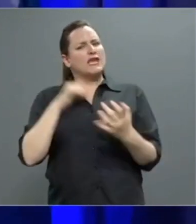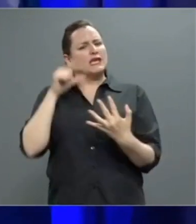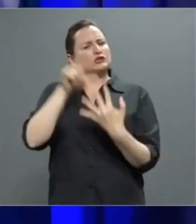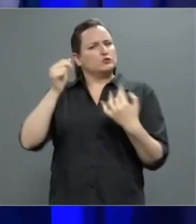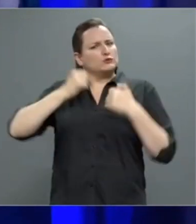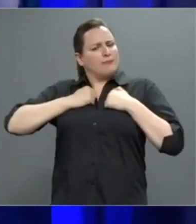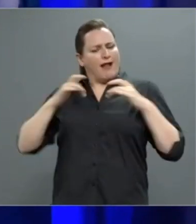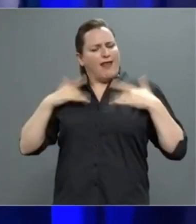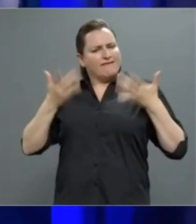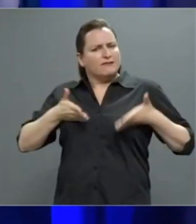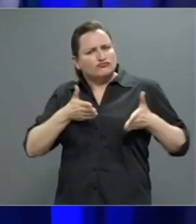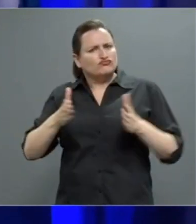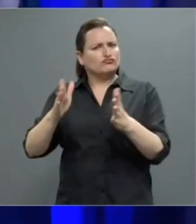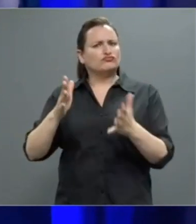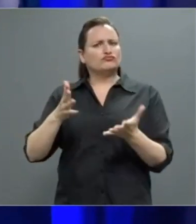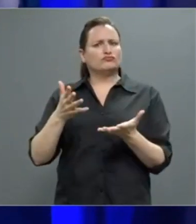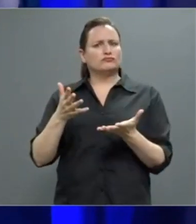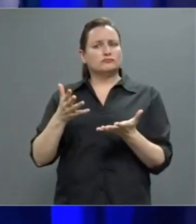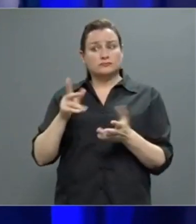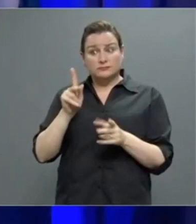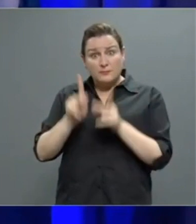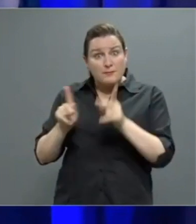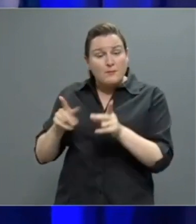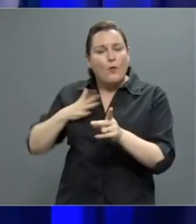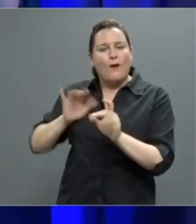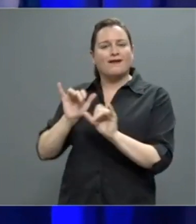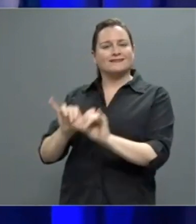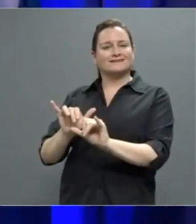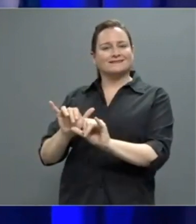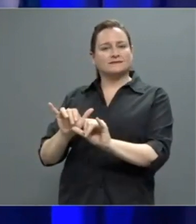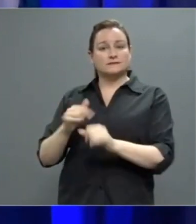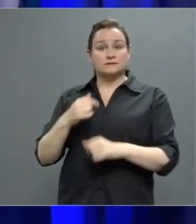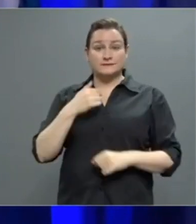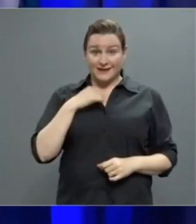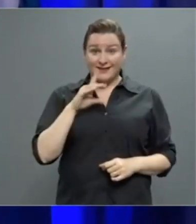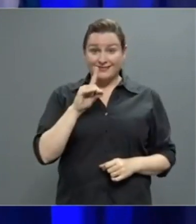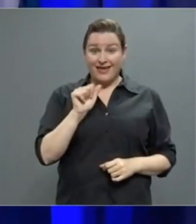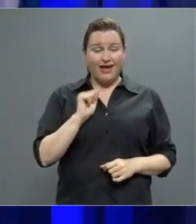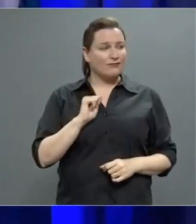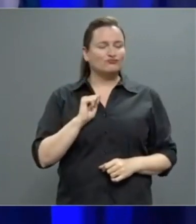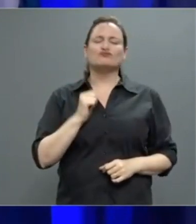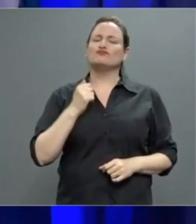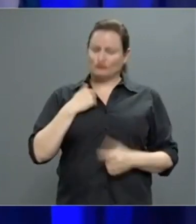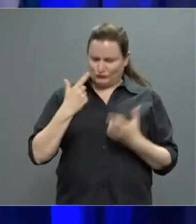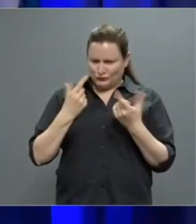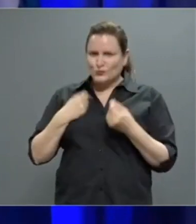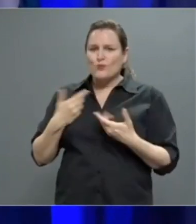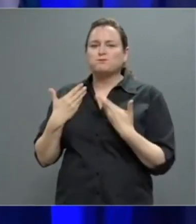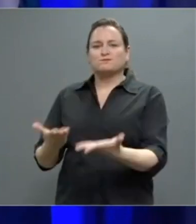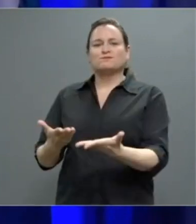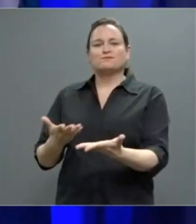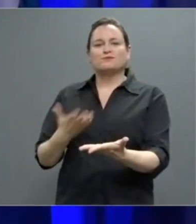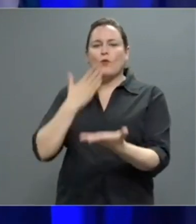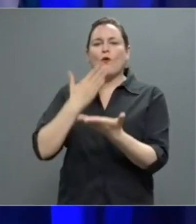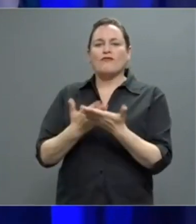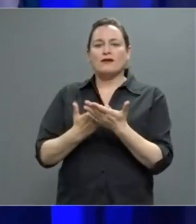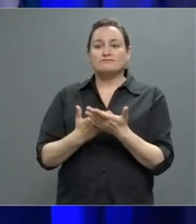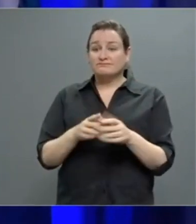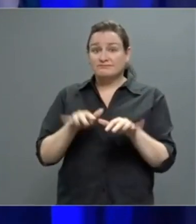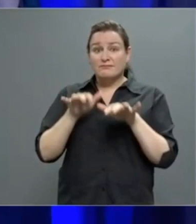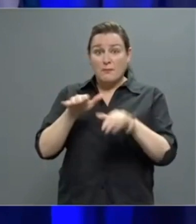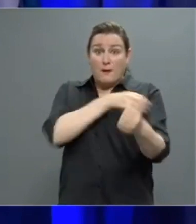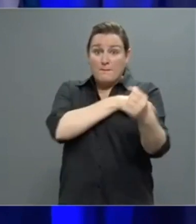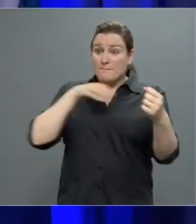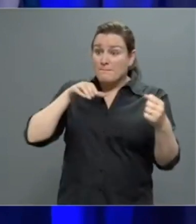life they value. This is what the DA will offer under my leadership. People power, not